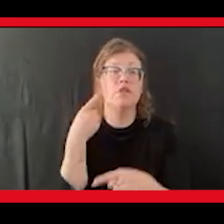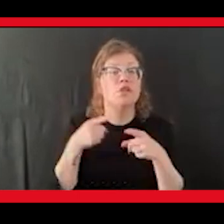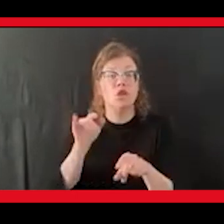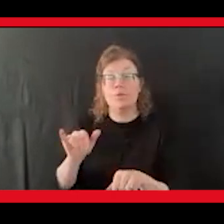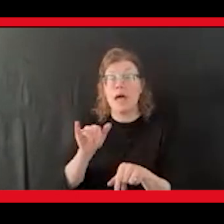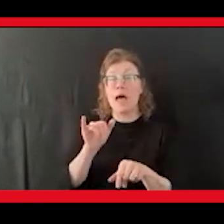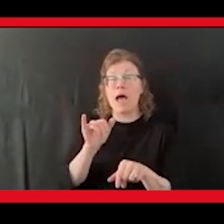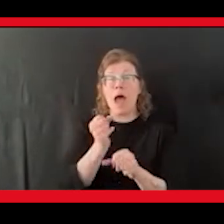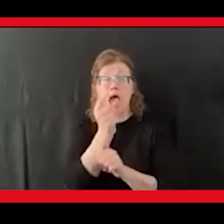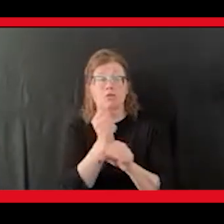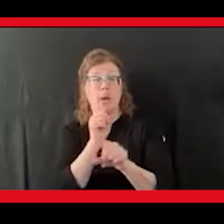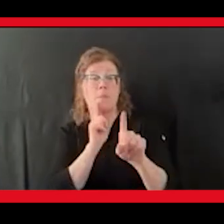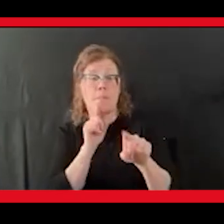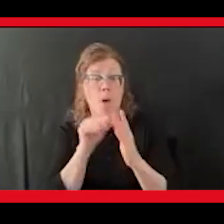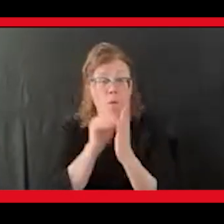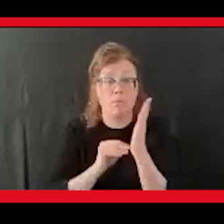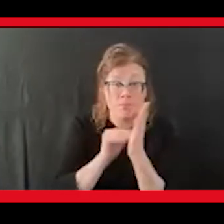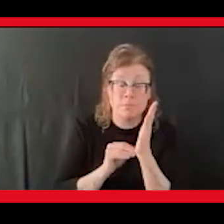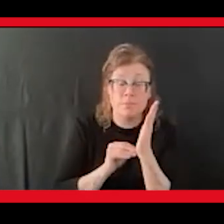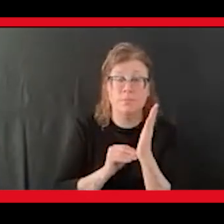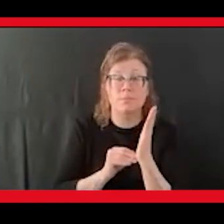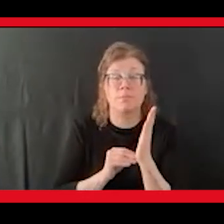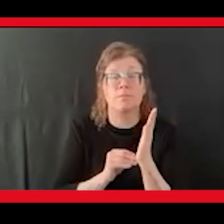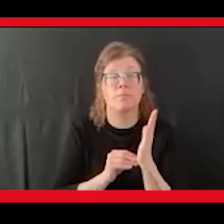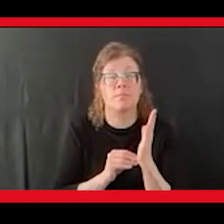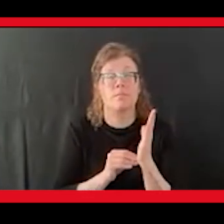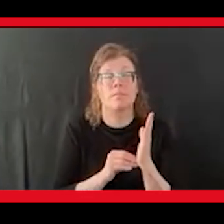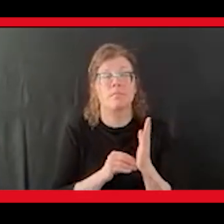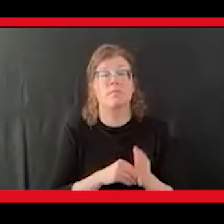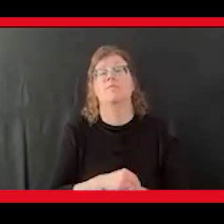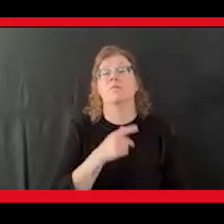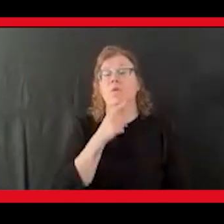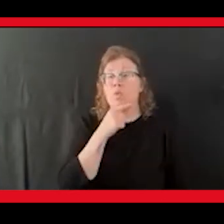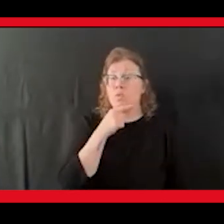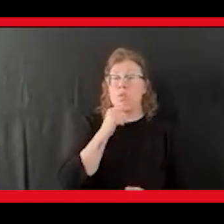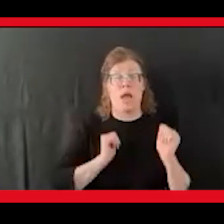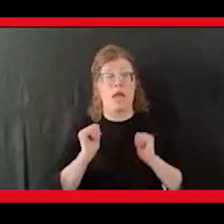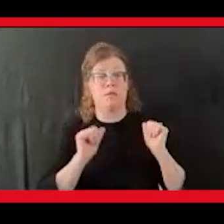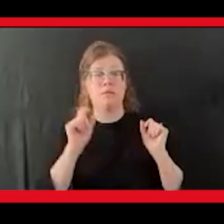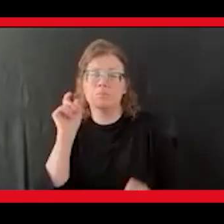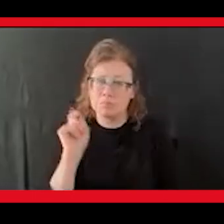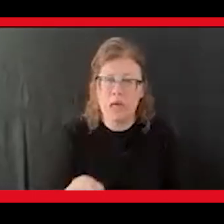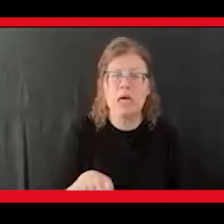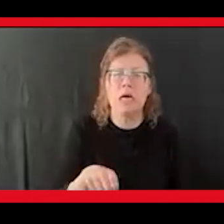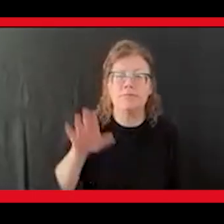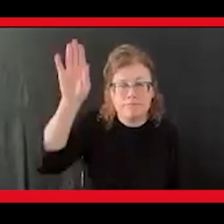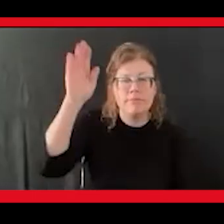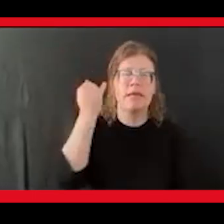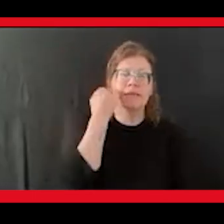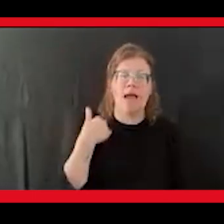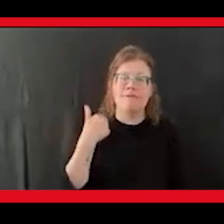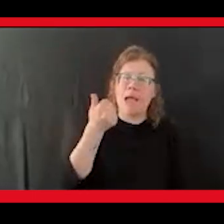Assessors are required to declare conflicts of interest according to the conflict of interest